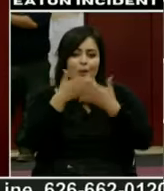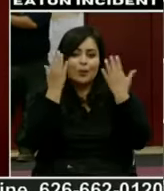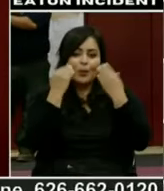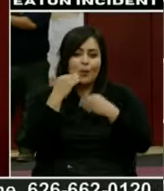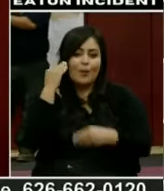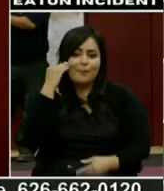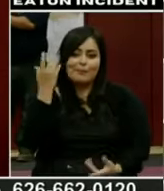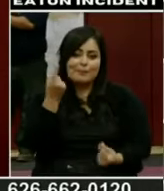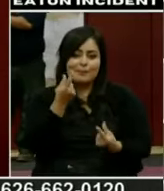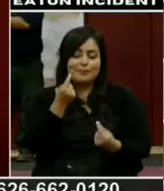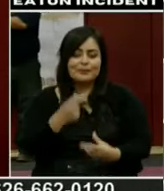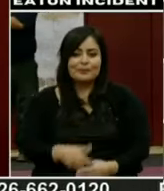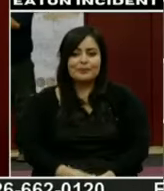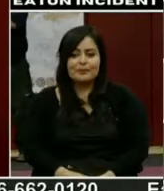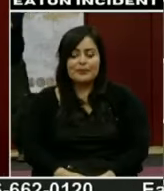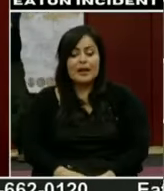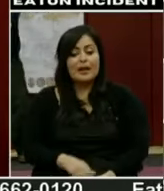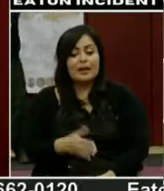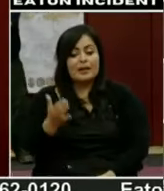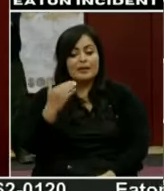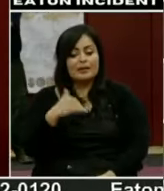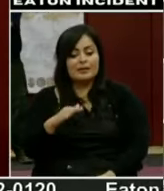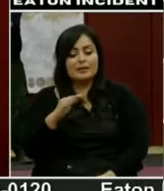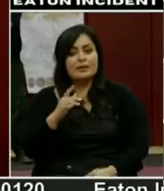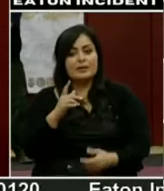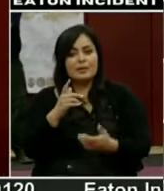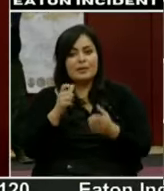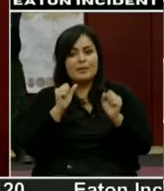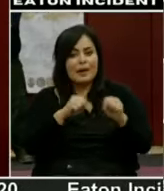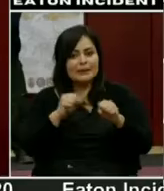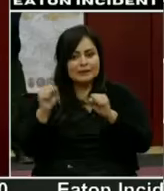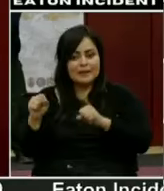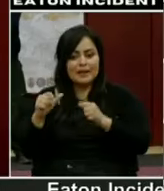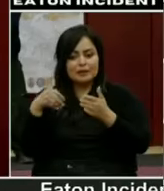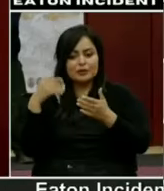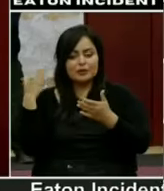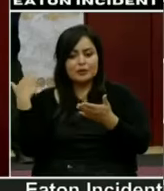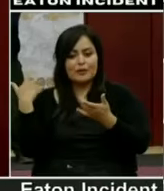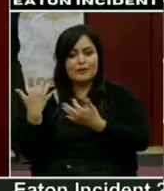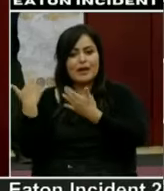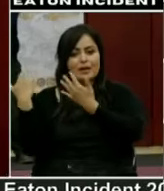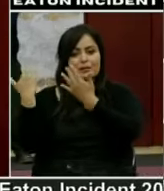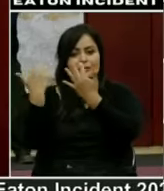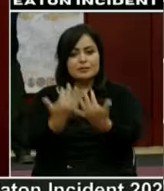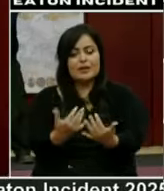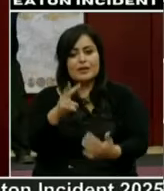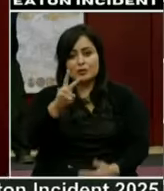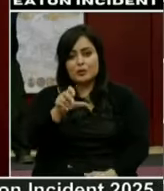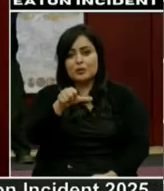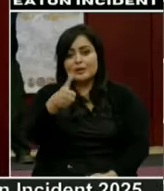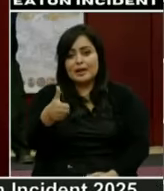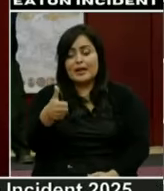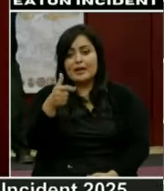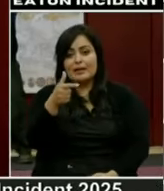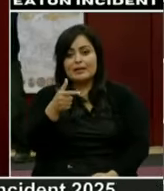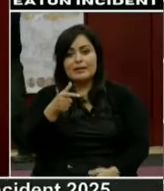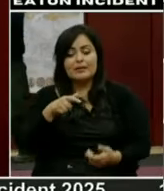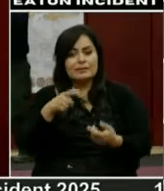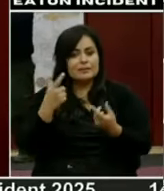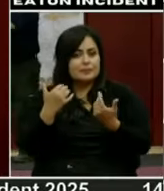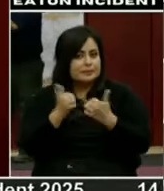What are the possibilities of the fire reaching the 210 past Orange Grove with smoldering still